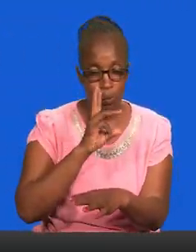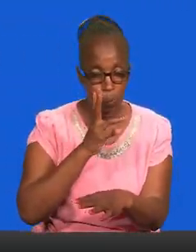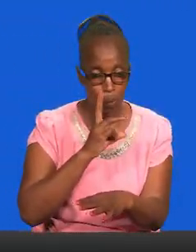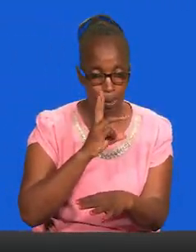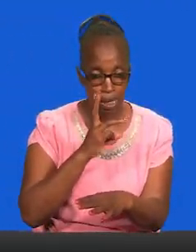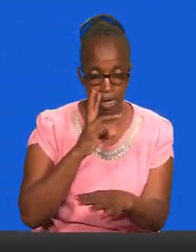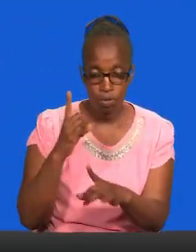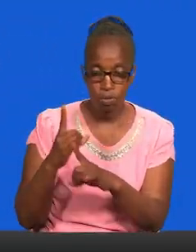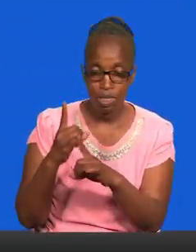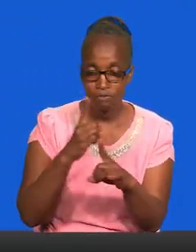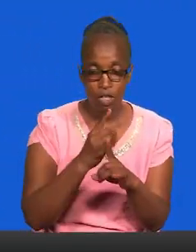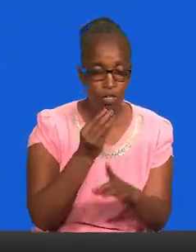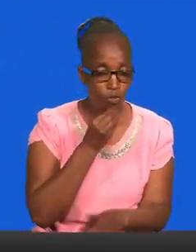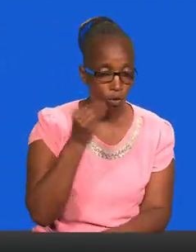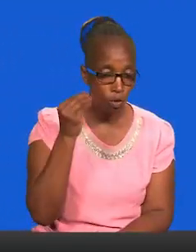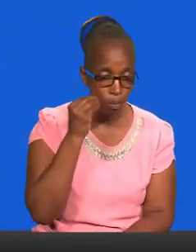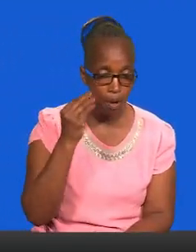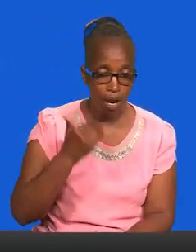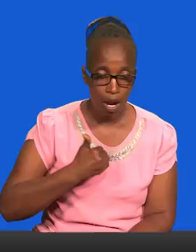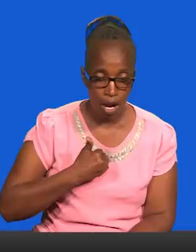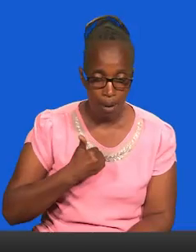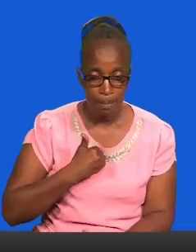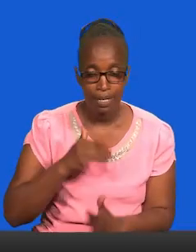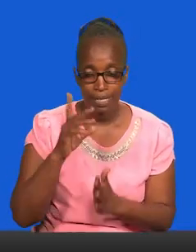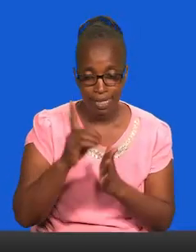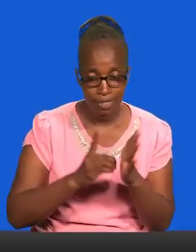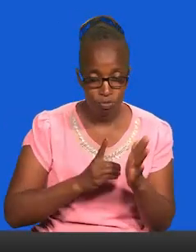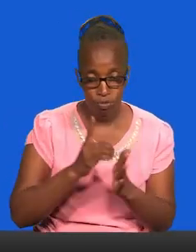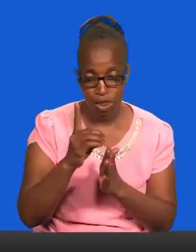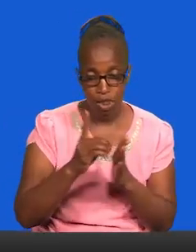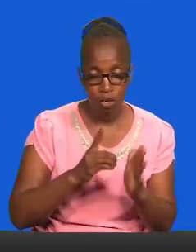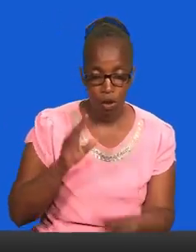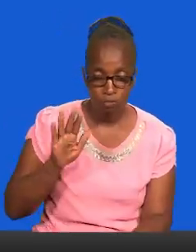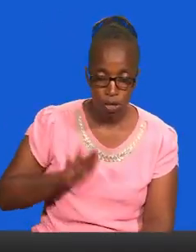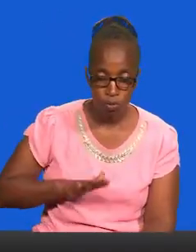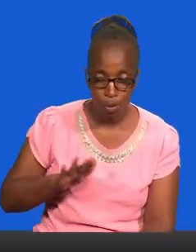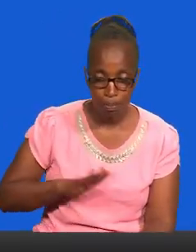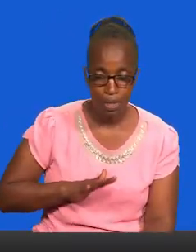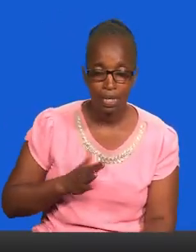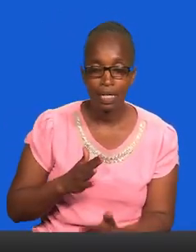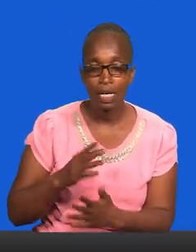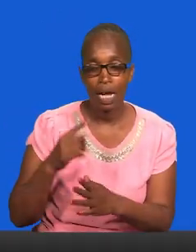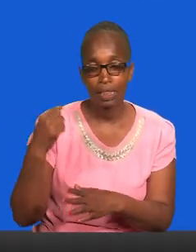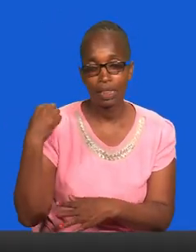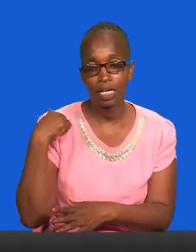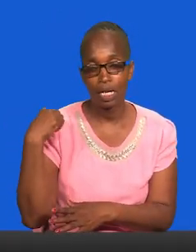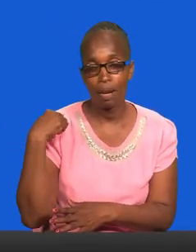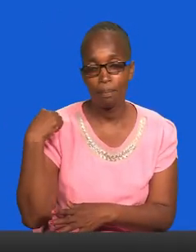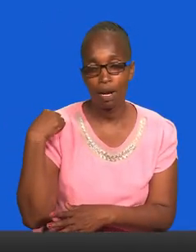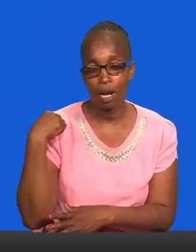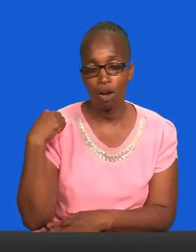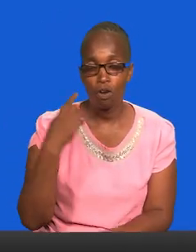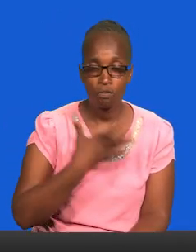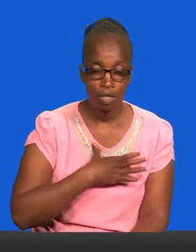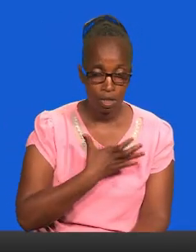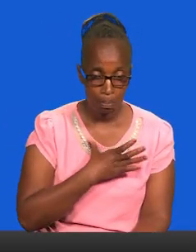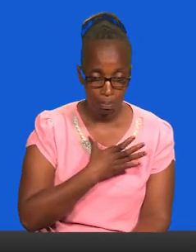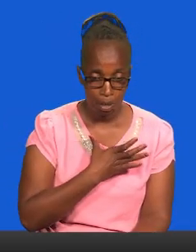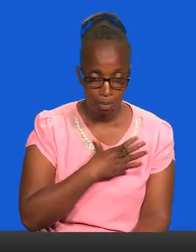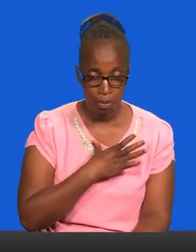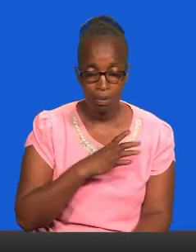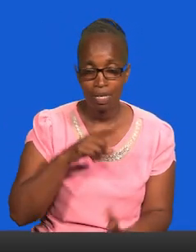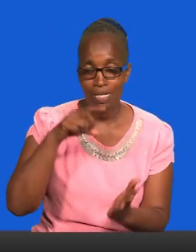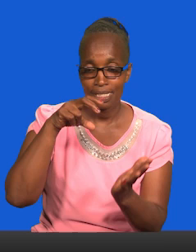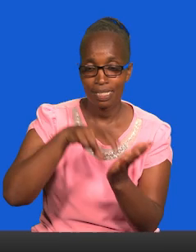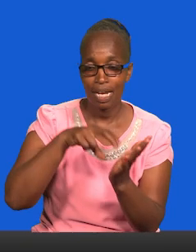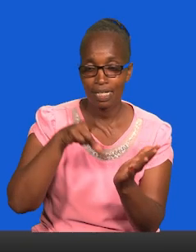water in a household has always been the duty of females. The population in the urban centers that are connected to tap